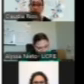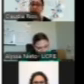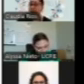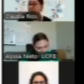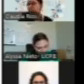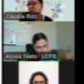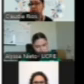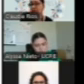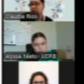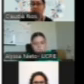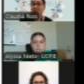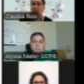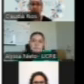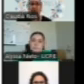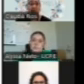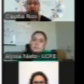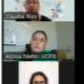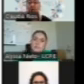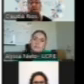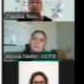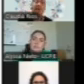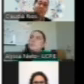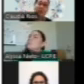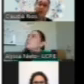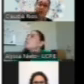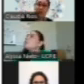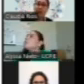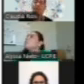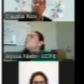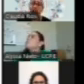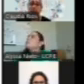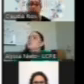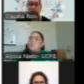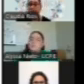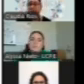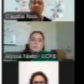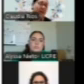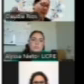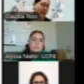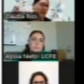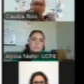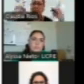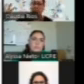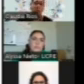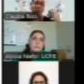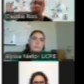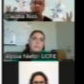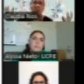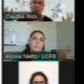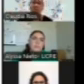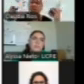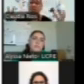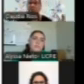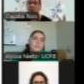other organizations and who knows, um, you could probably start collaborating with other organizations. And I love this